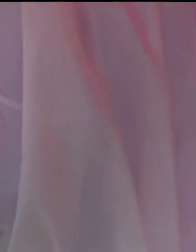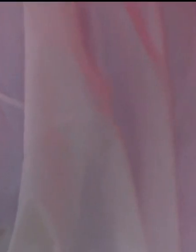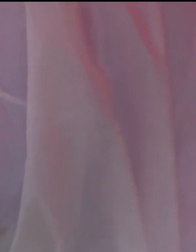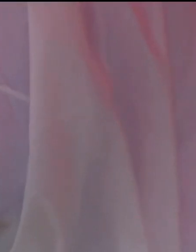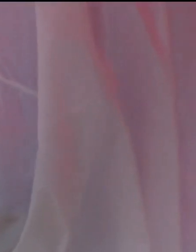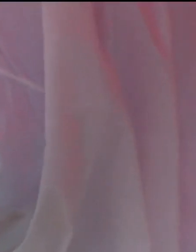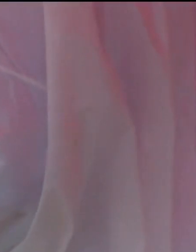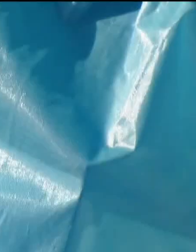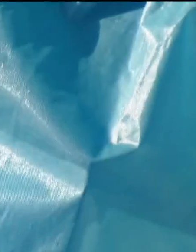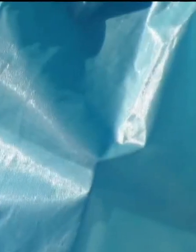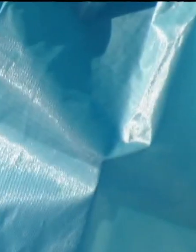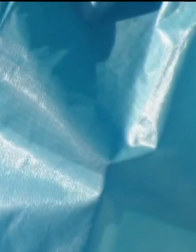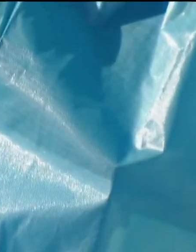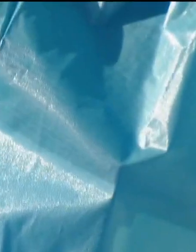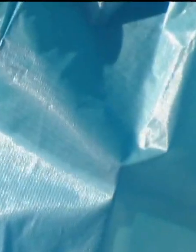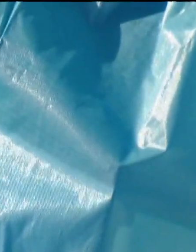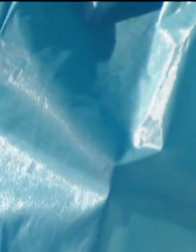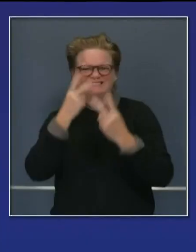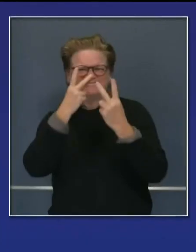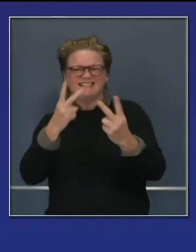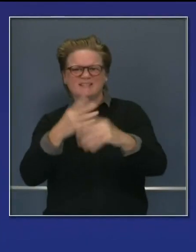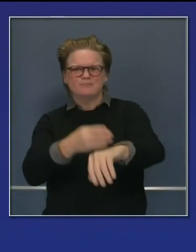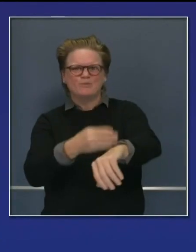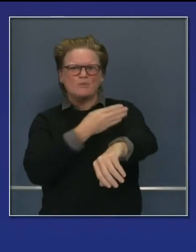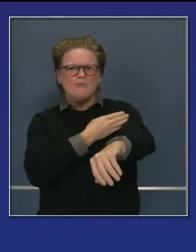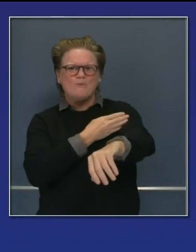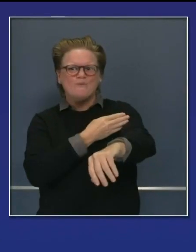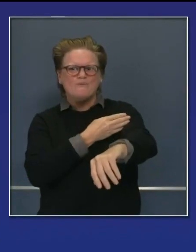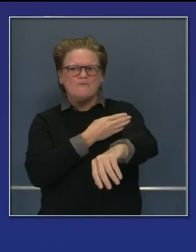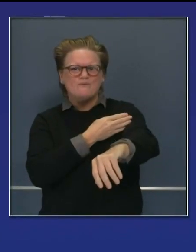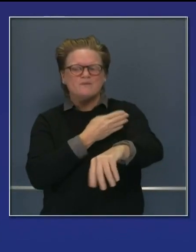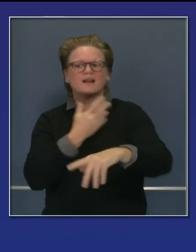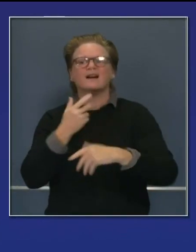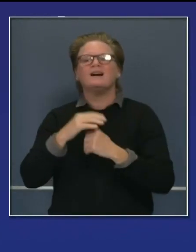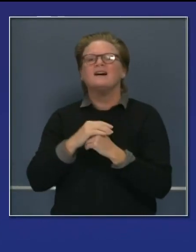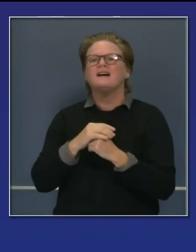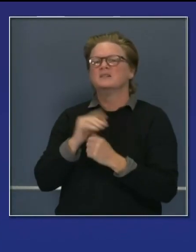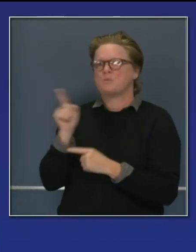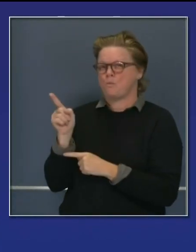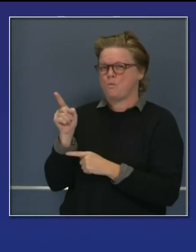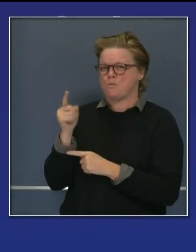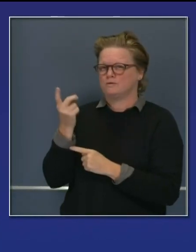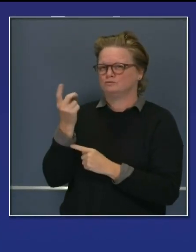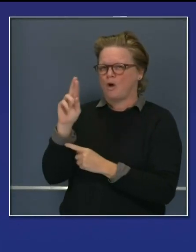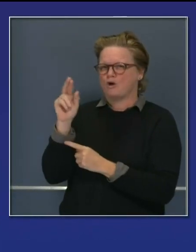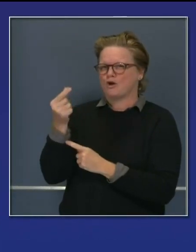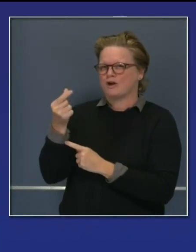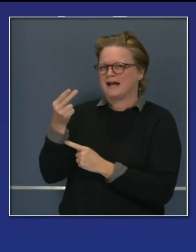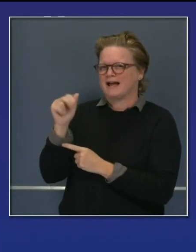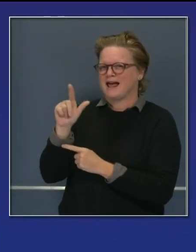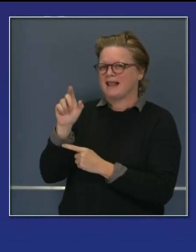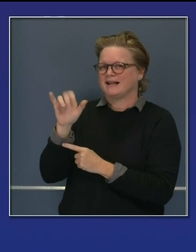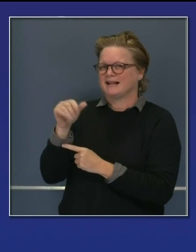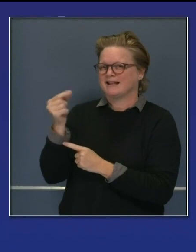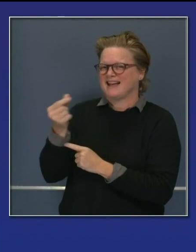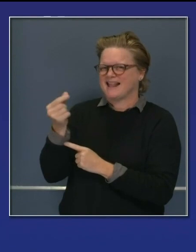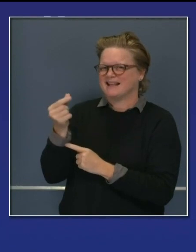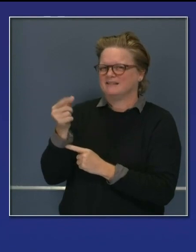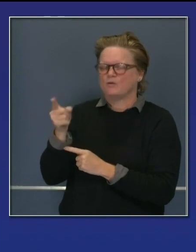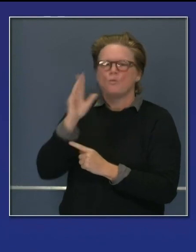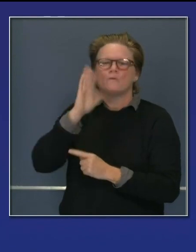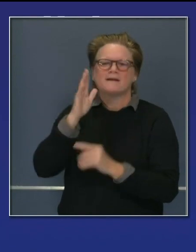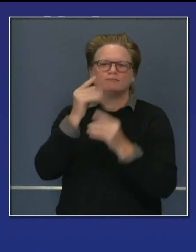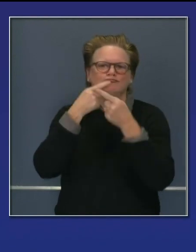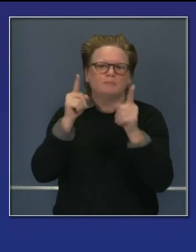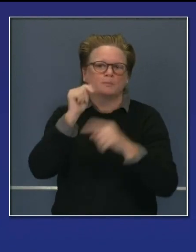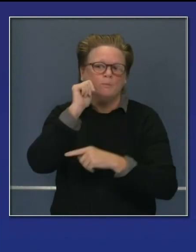anticipate tomorrow, you'll hear from Dr. Galley, that we will see more restrictive tiering based upon